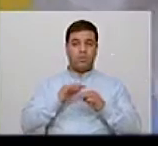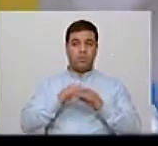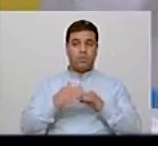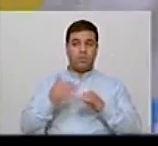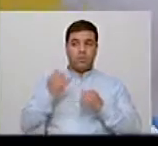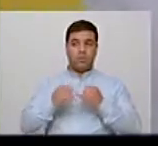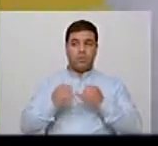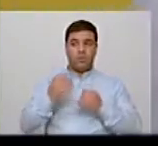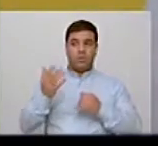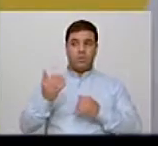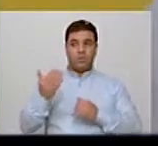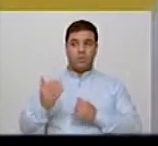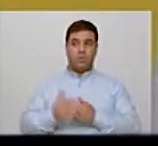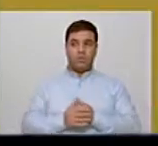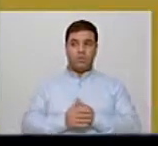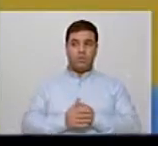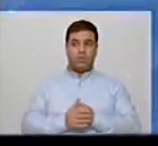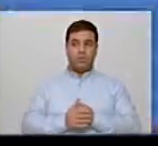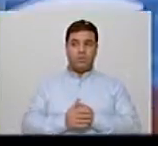barkni kesib olamiz.